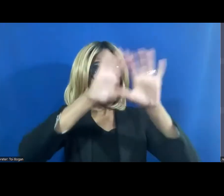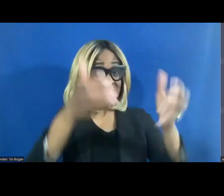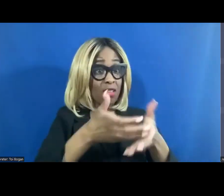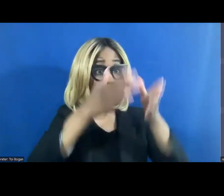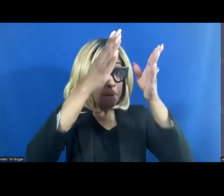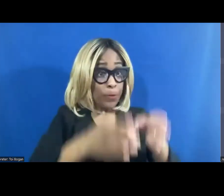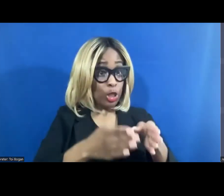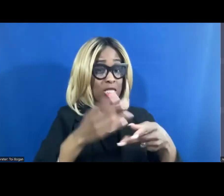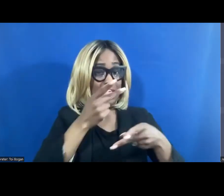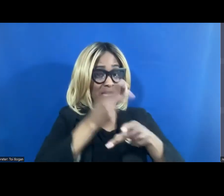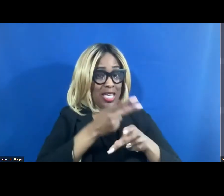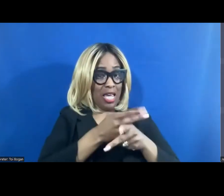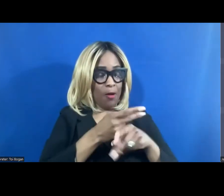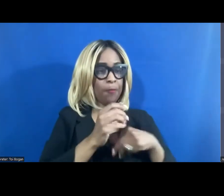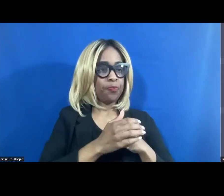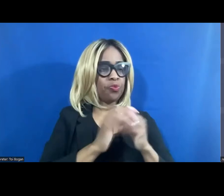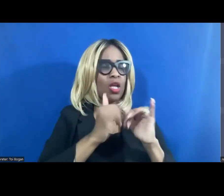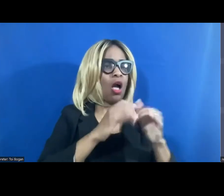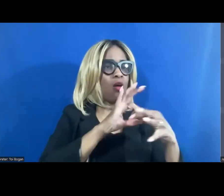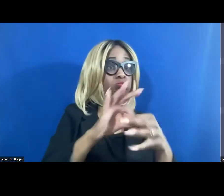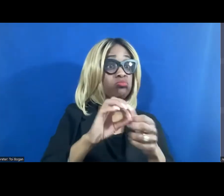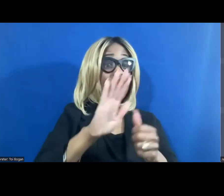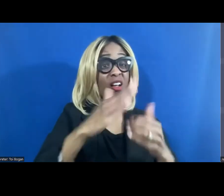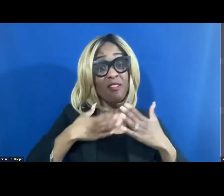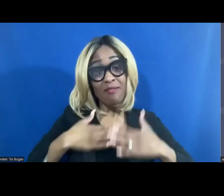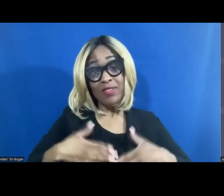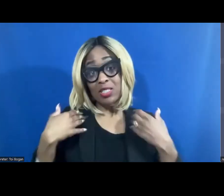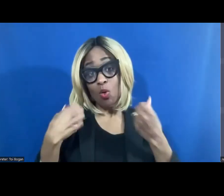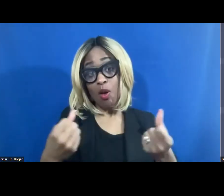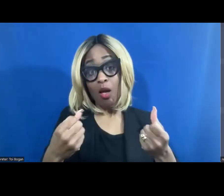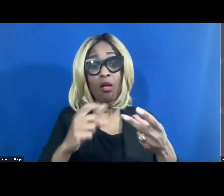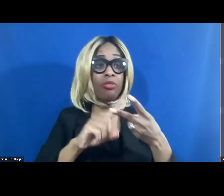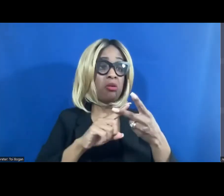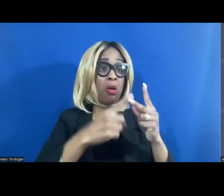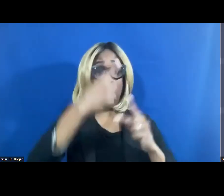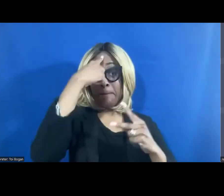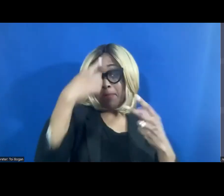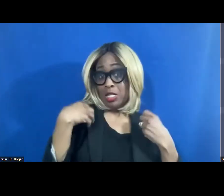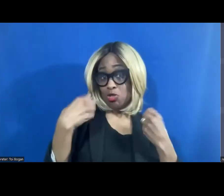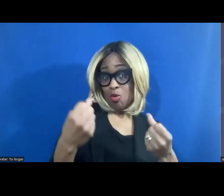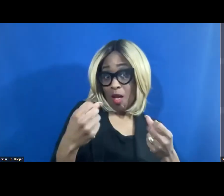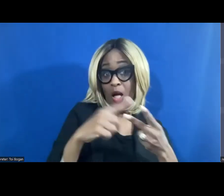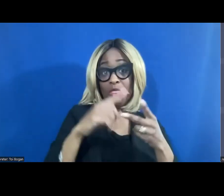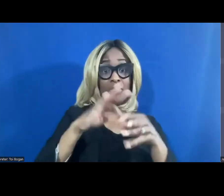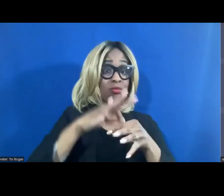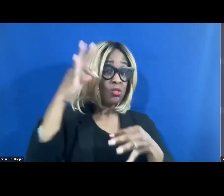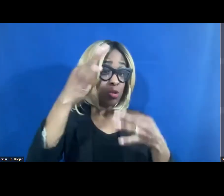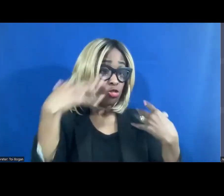mean how that relates to their physical health, how that relates to their mental health, spiritual